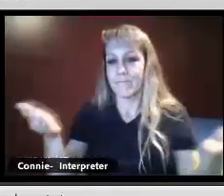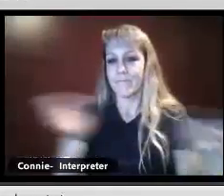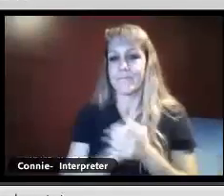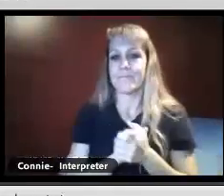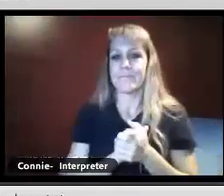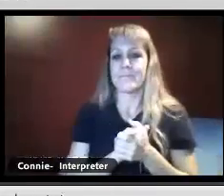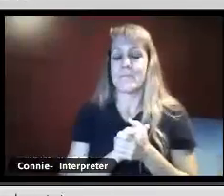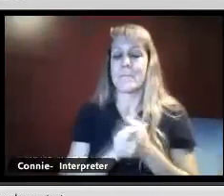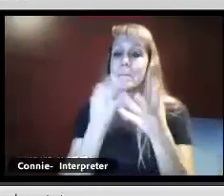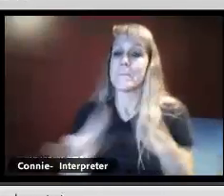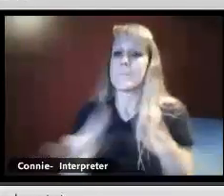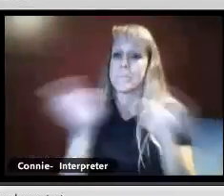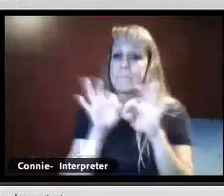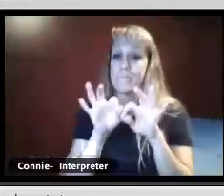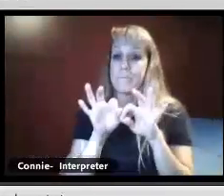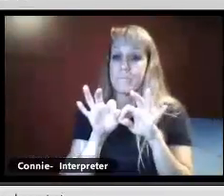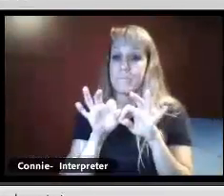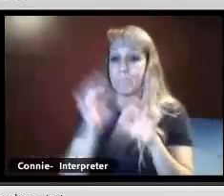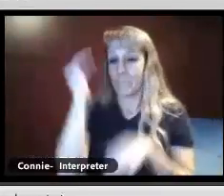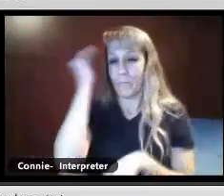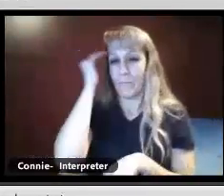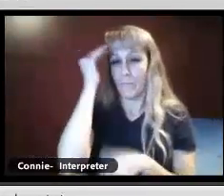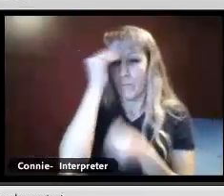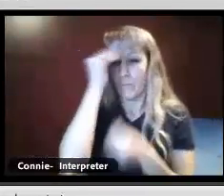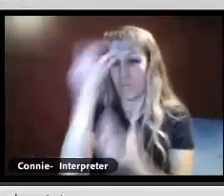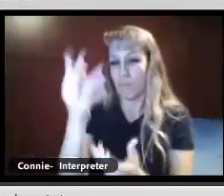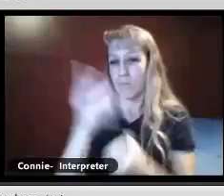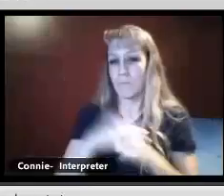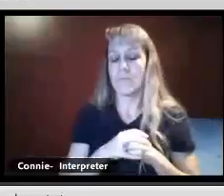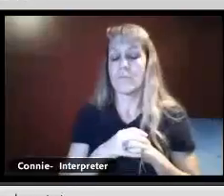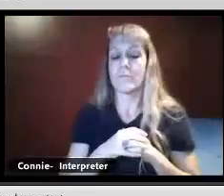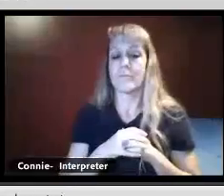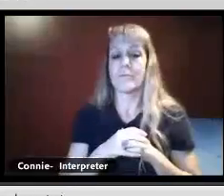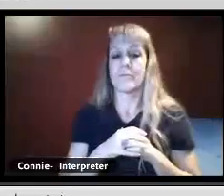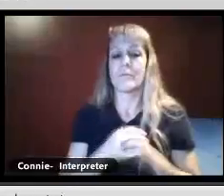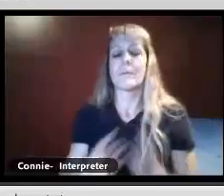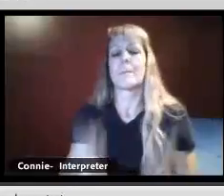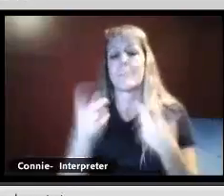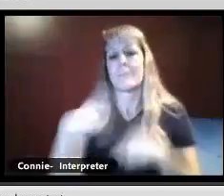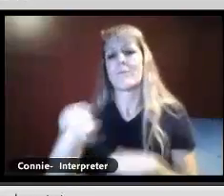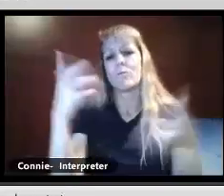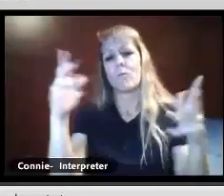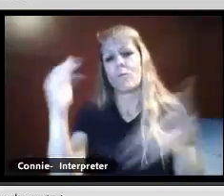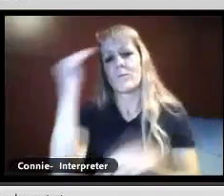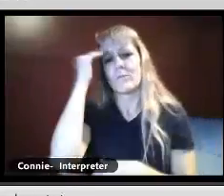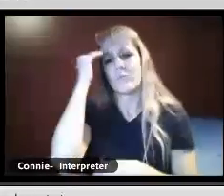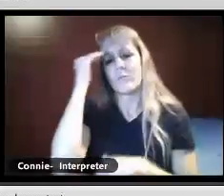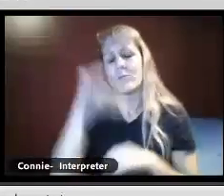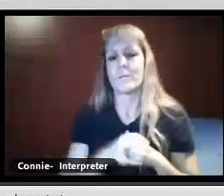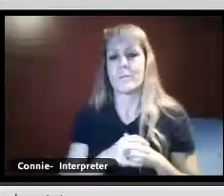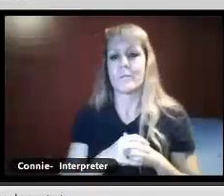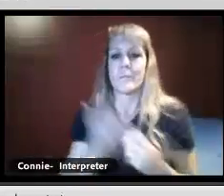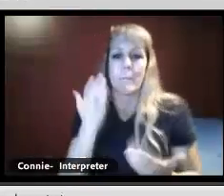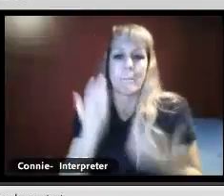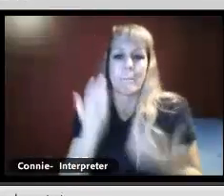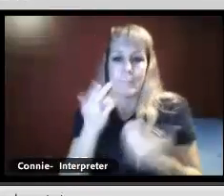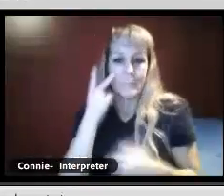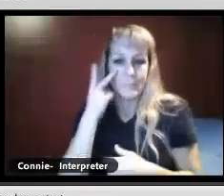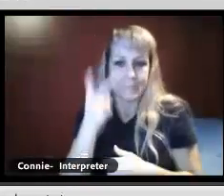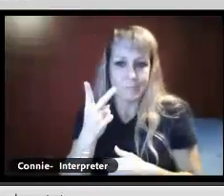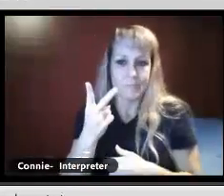One of the important things that I want you to know about this site, which I'm sure many of you are already familiar with, you may have come across it just in